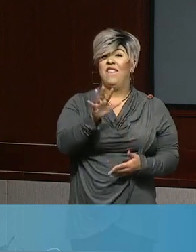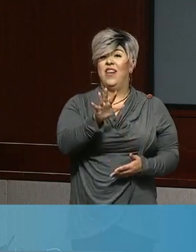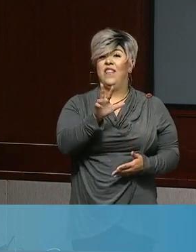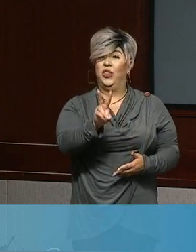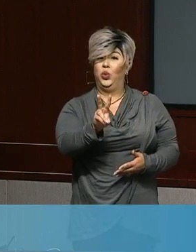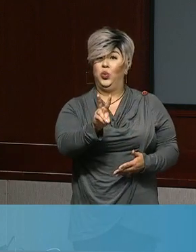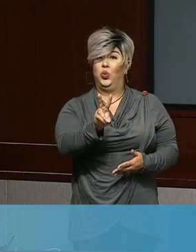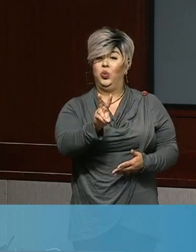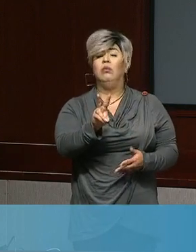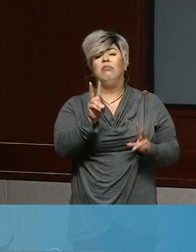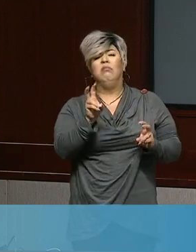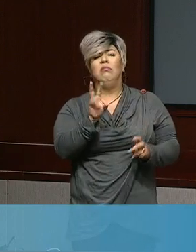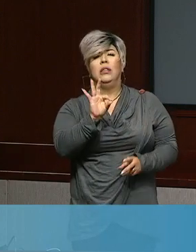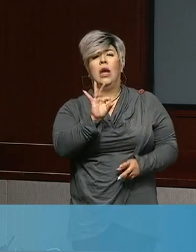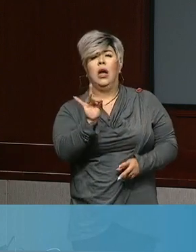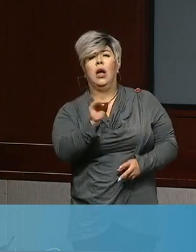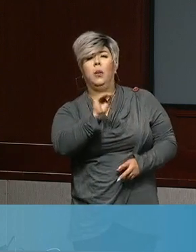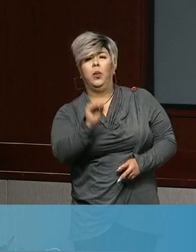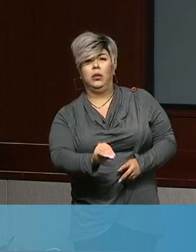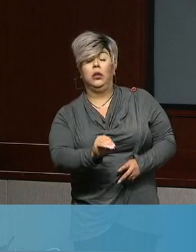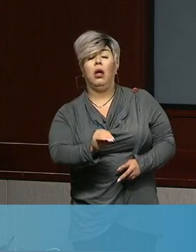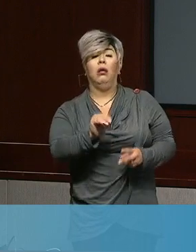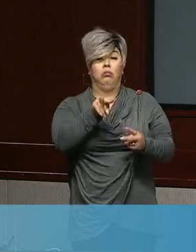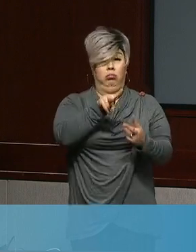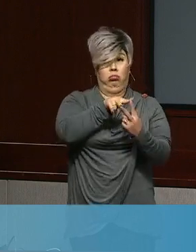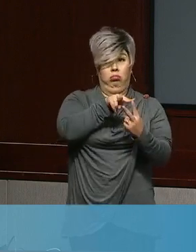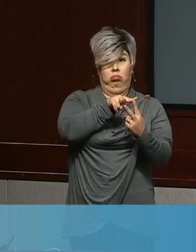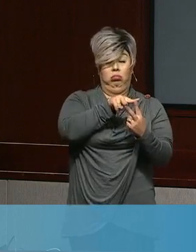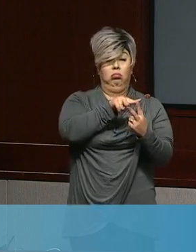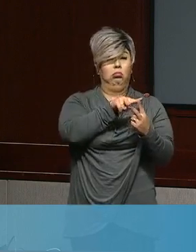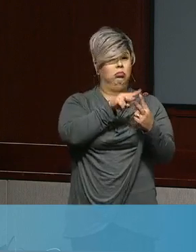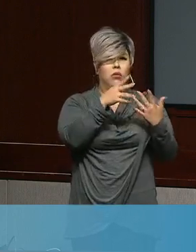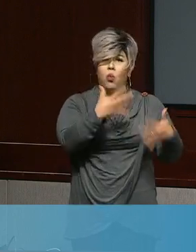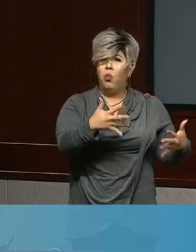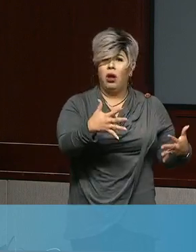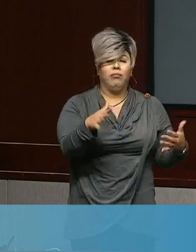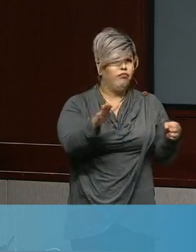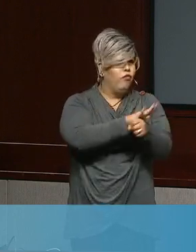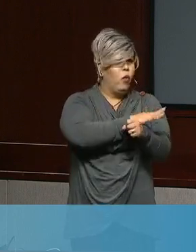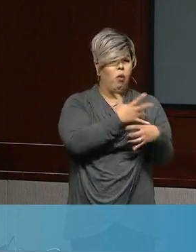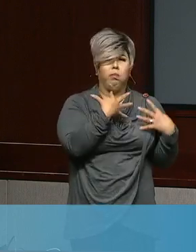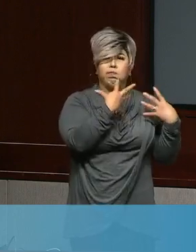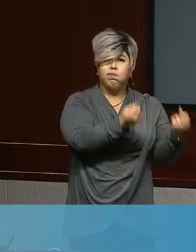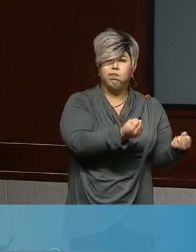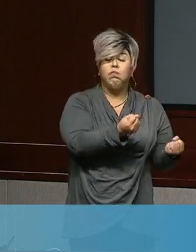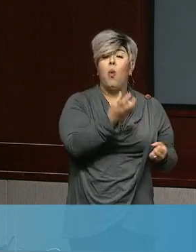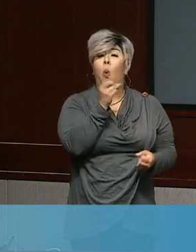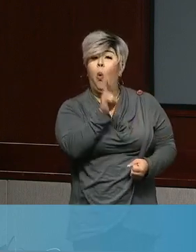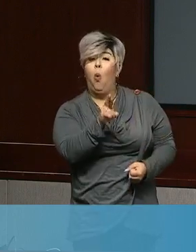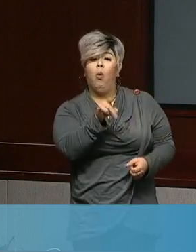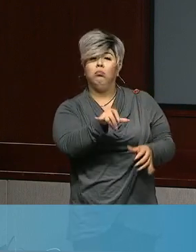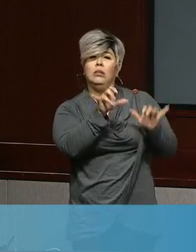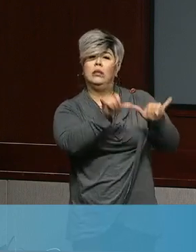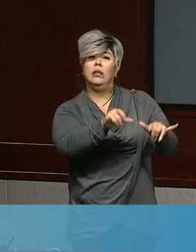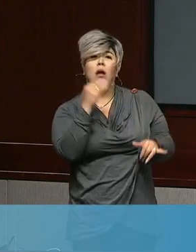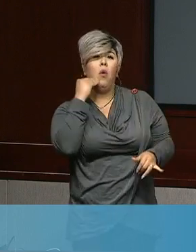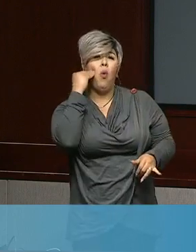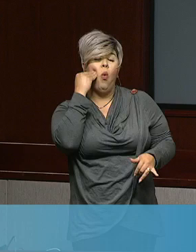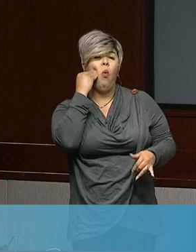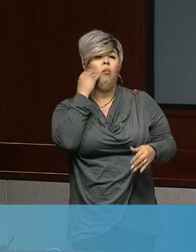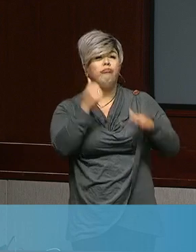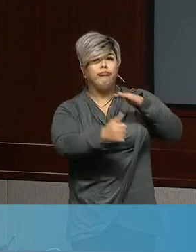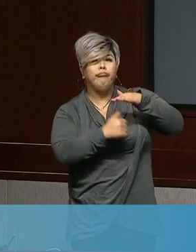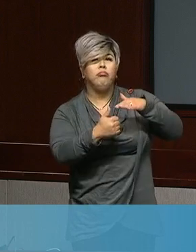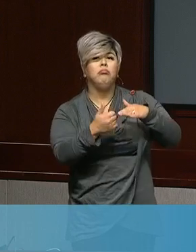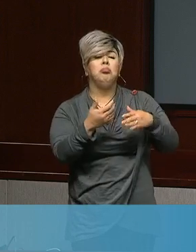18,052, or 98% of whom have either fully recovered or are currently isolated and recovering at home,